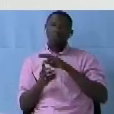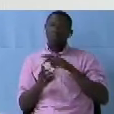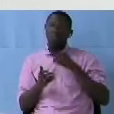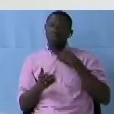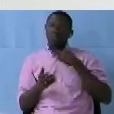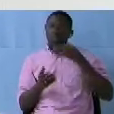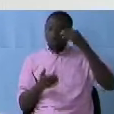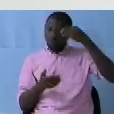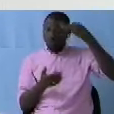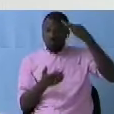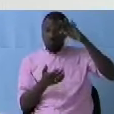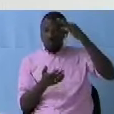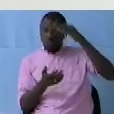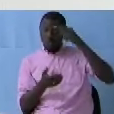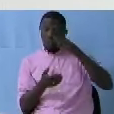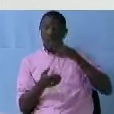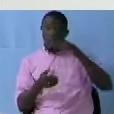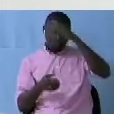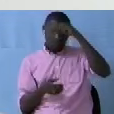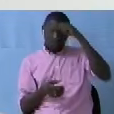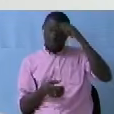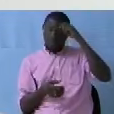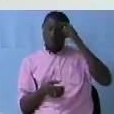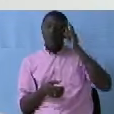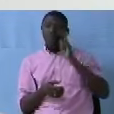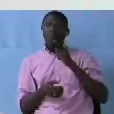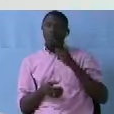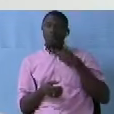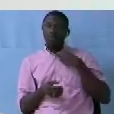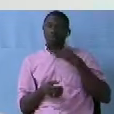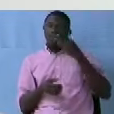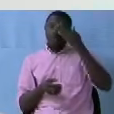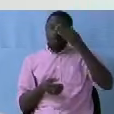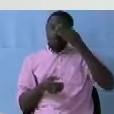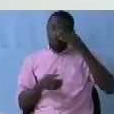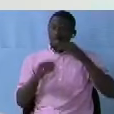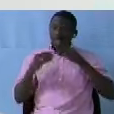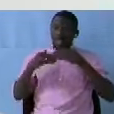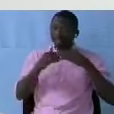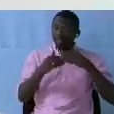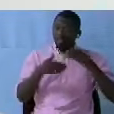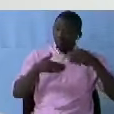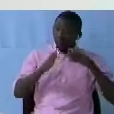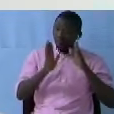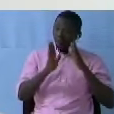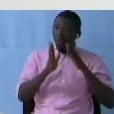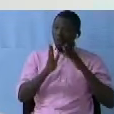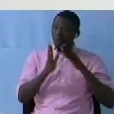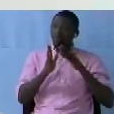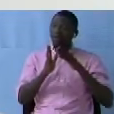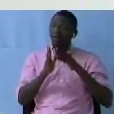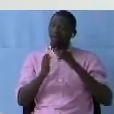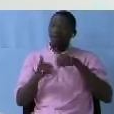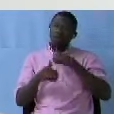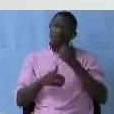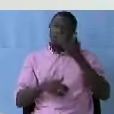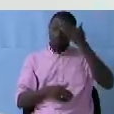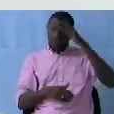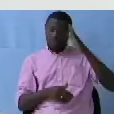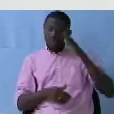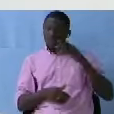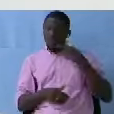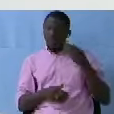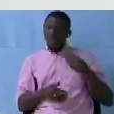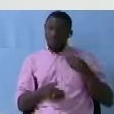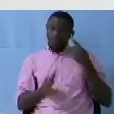but he acted in a way and manner that can only reasonably be interpreted as